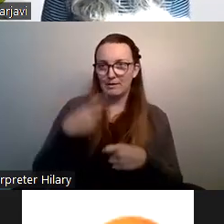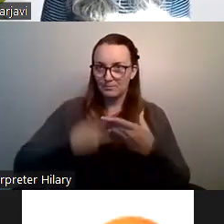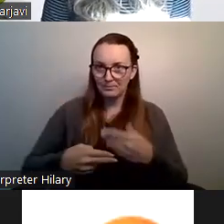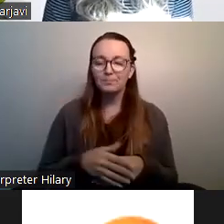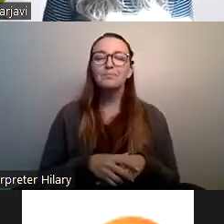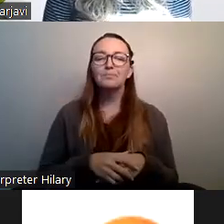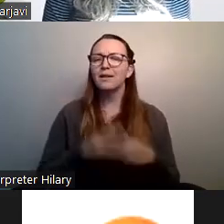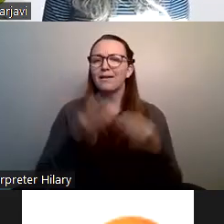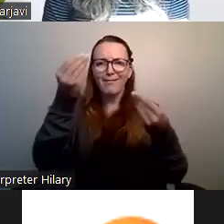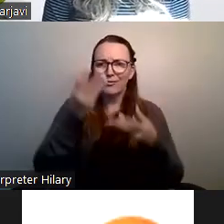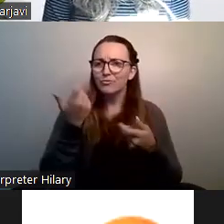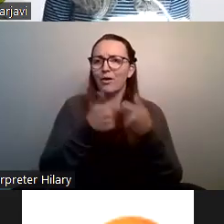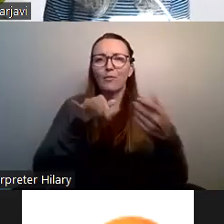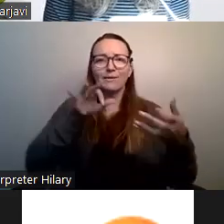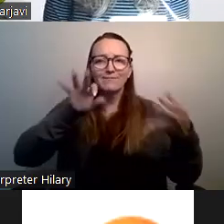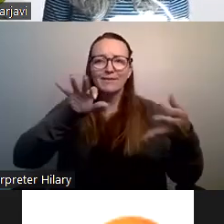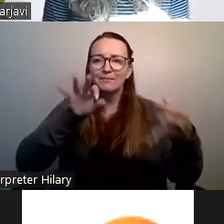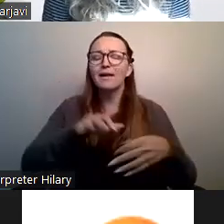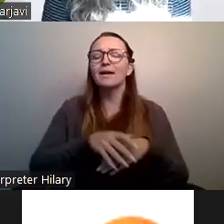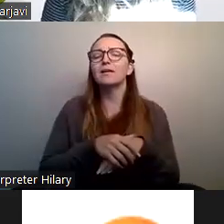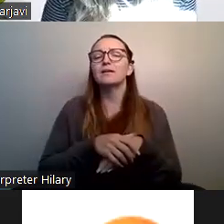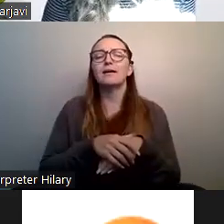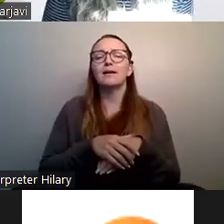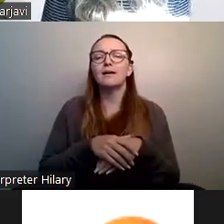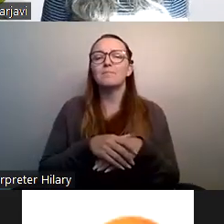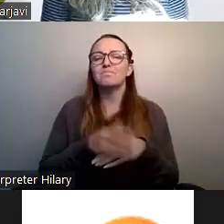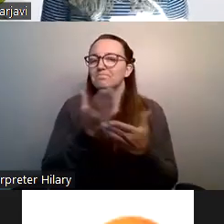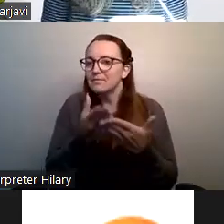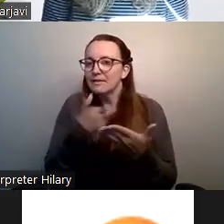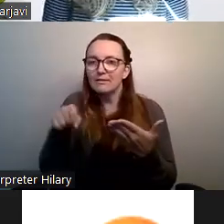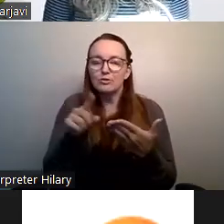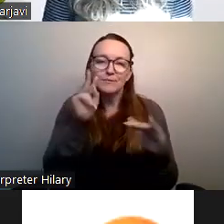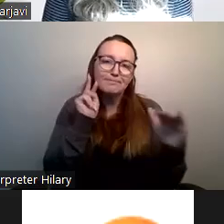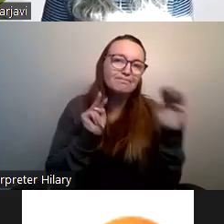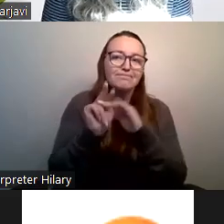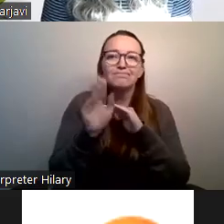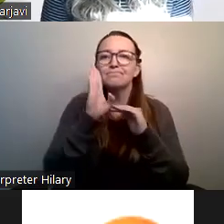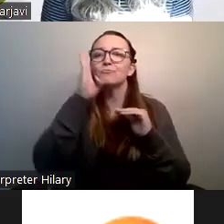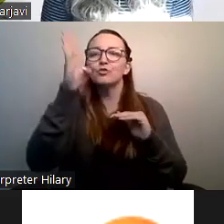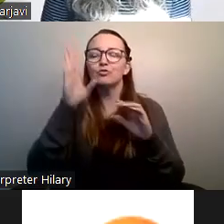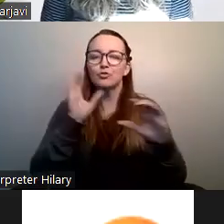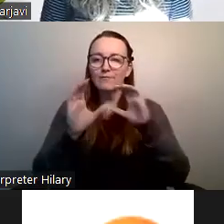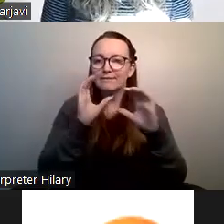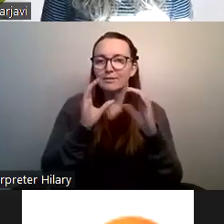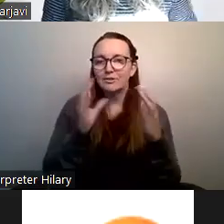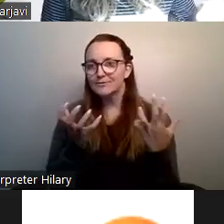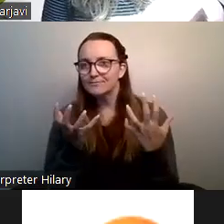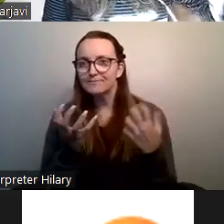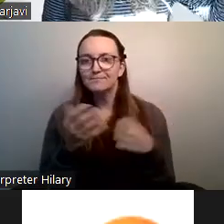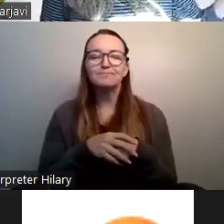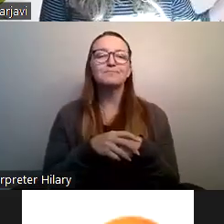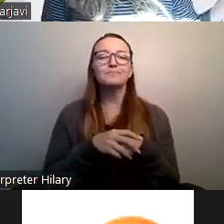us know, give us any feedback or what you're looking for in future conversations. And we also have